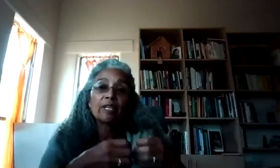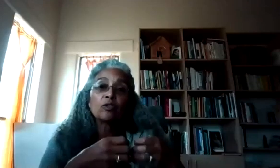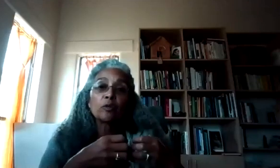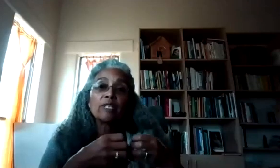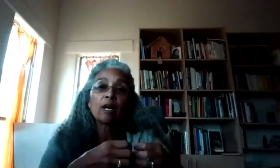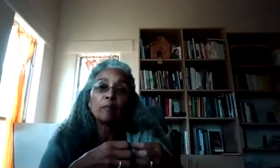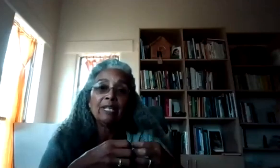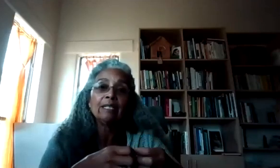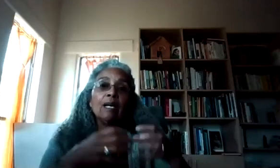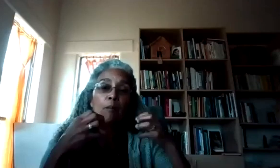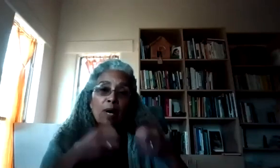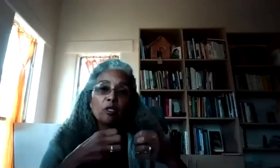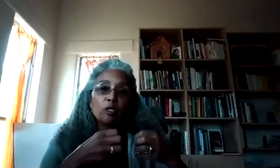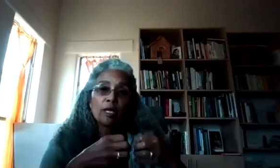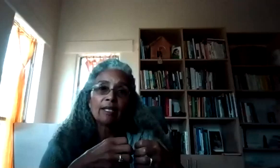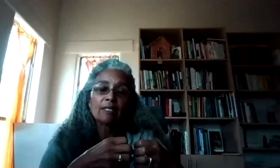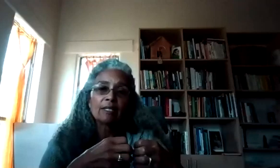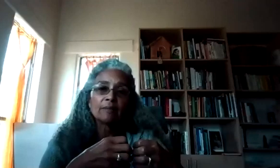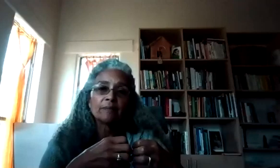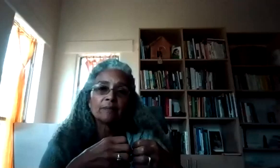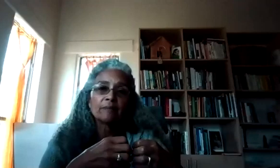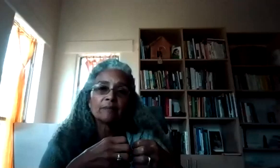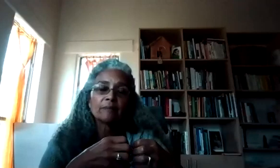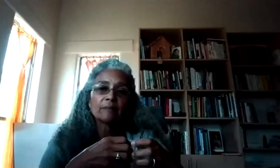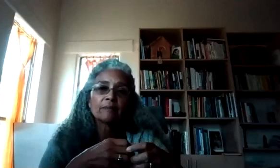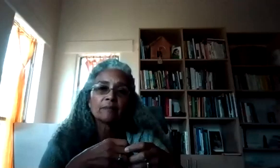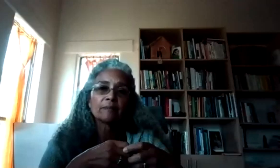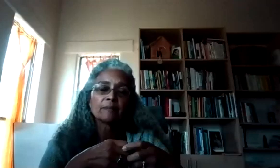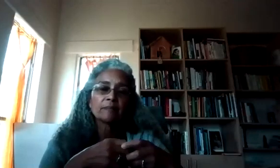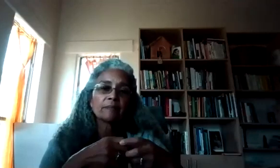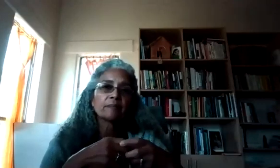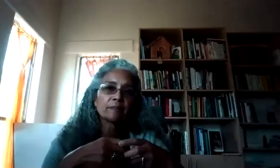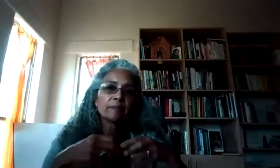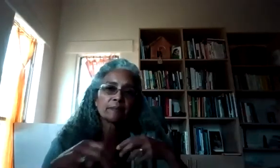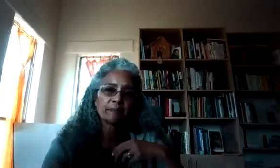their histories are being marginalized? Beautiful.